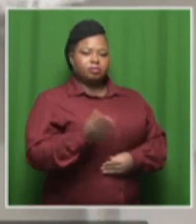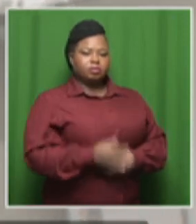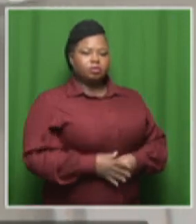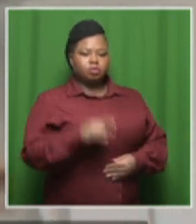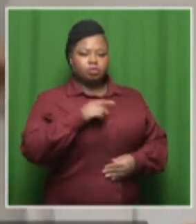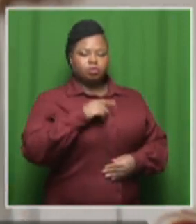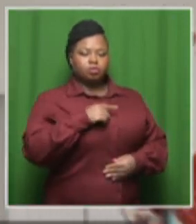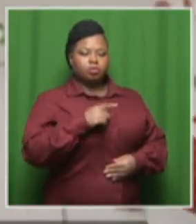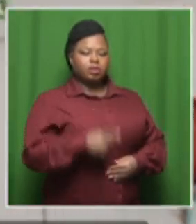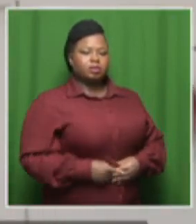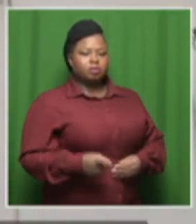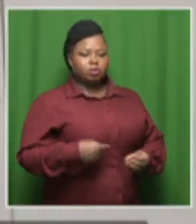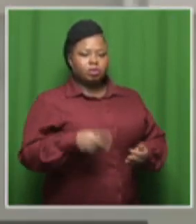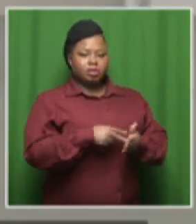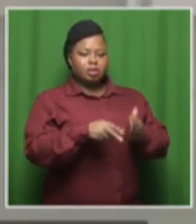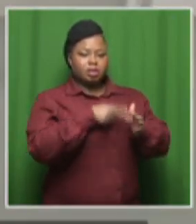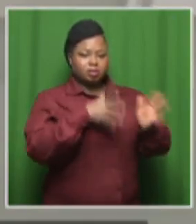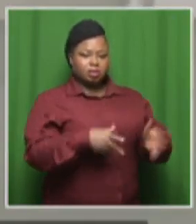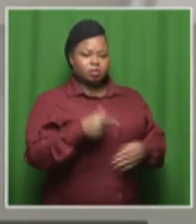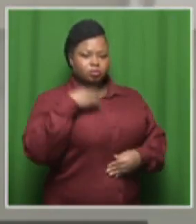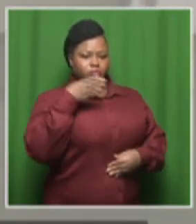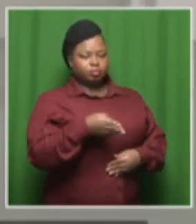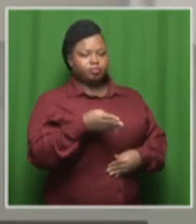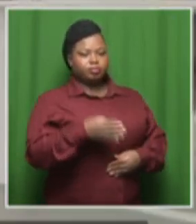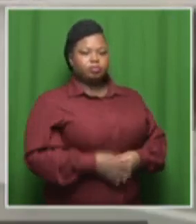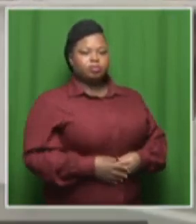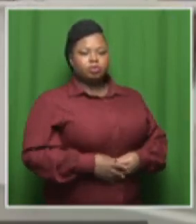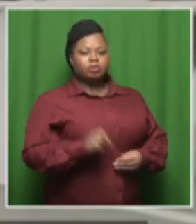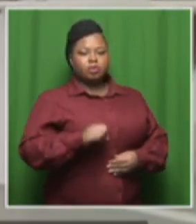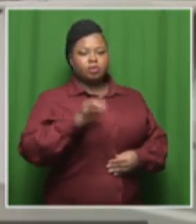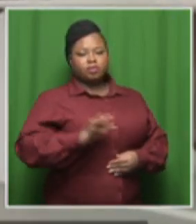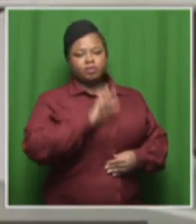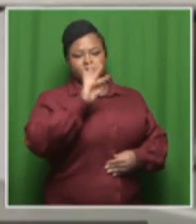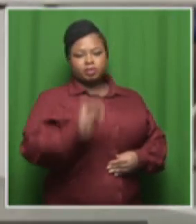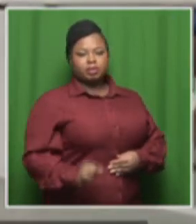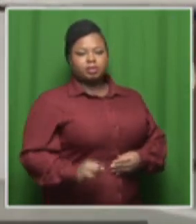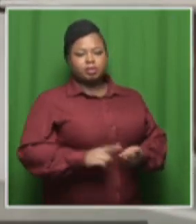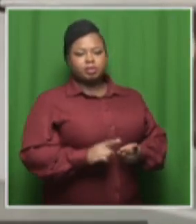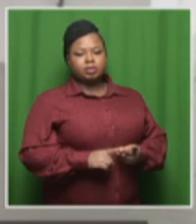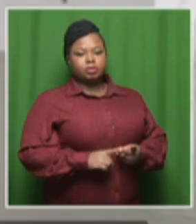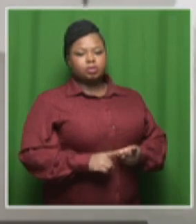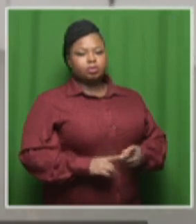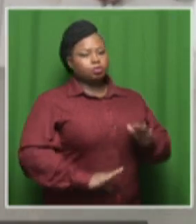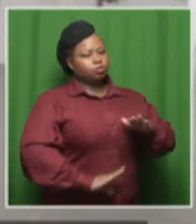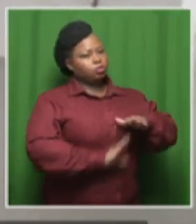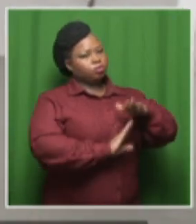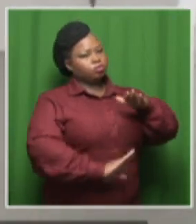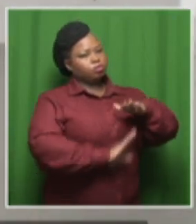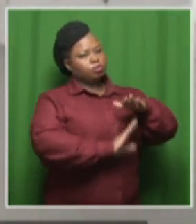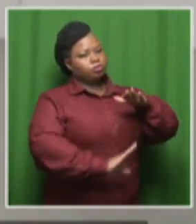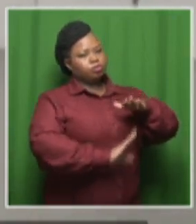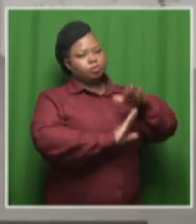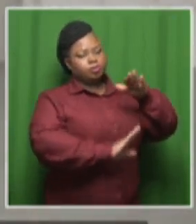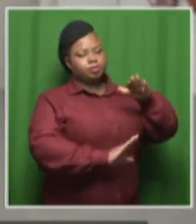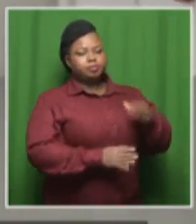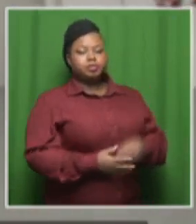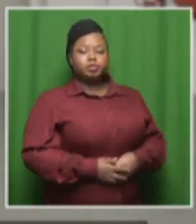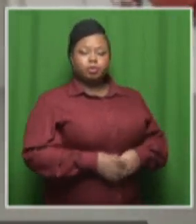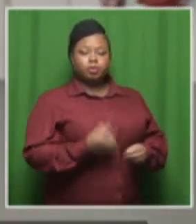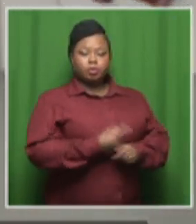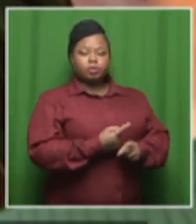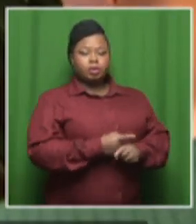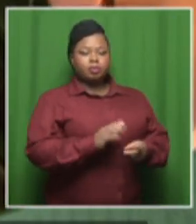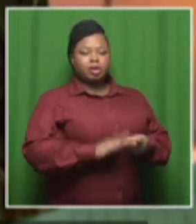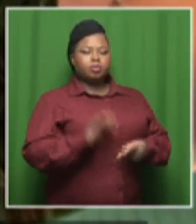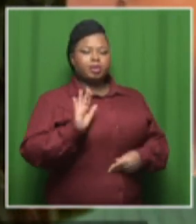it puts our dancers out there, and believe it or not, South African dancers are top dancers. We just have spice that